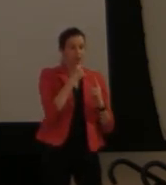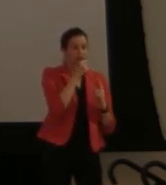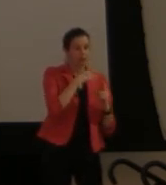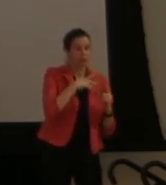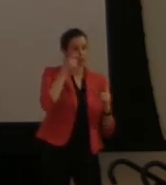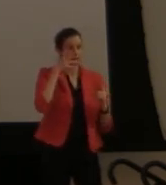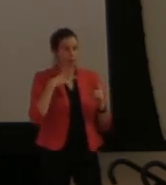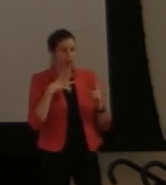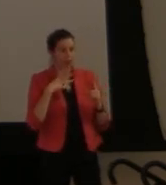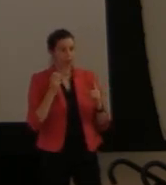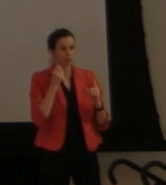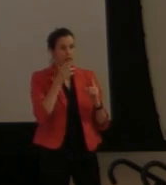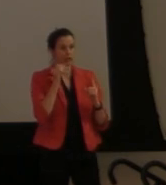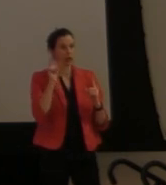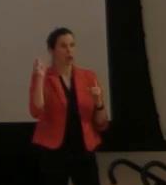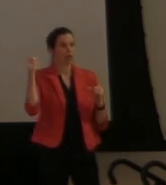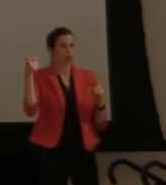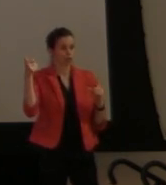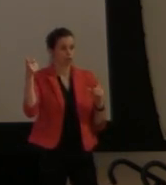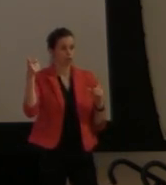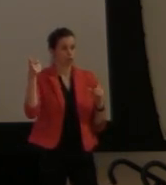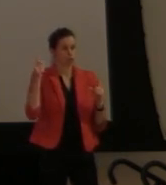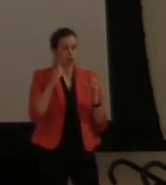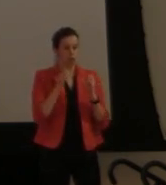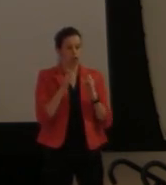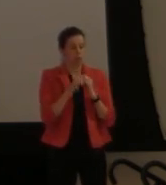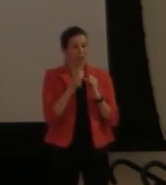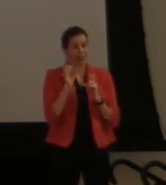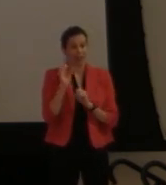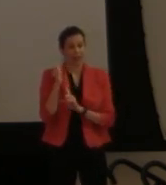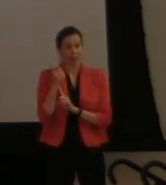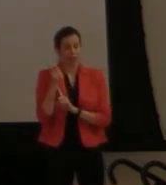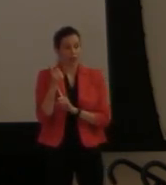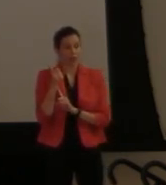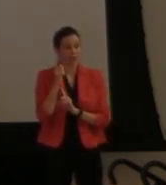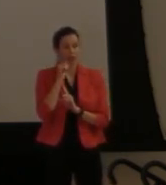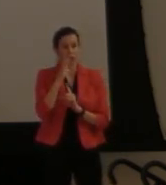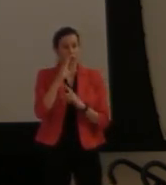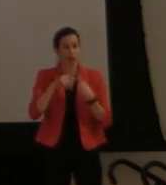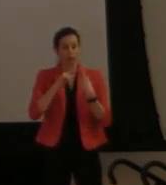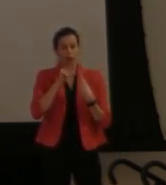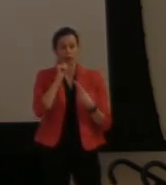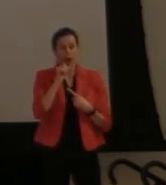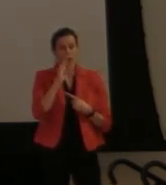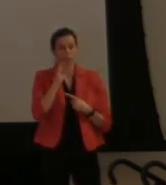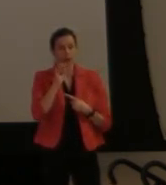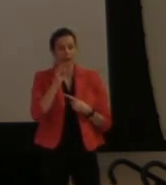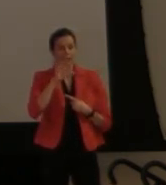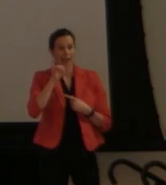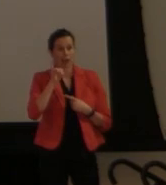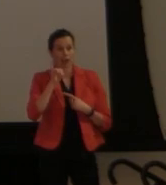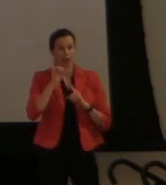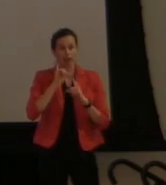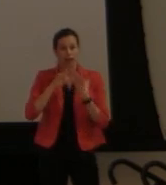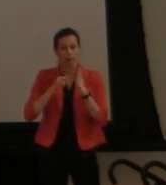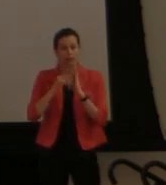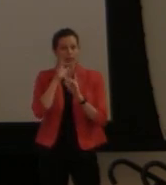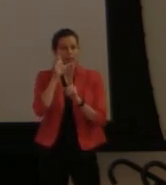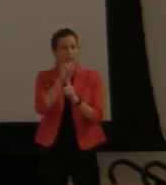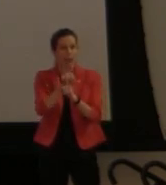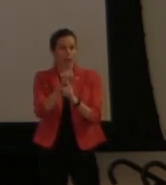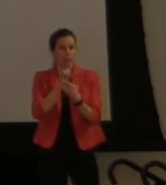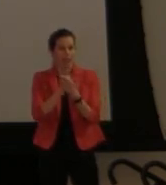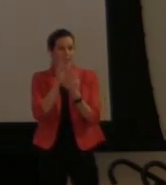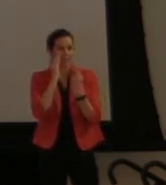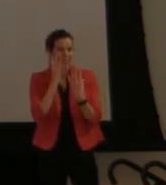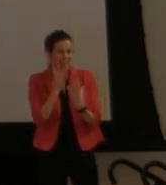males, and other, with the caveat that other isn't talking about non-binary folks, it's talking about not capturing that data.